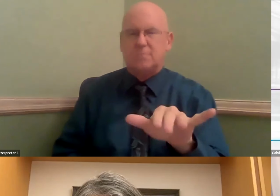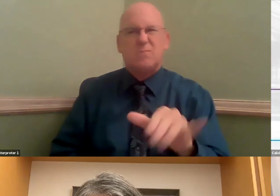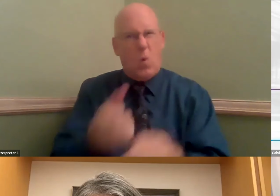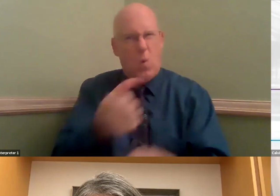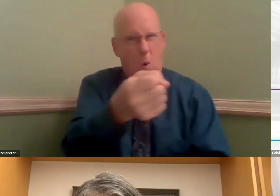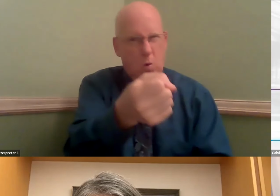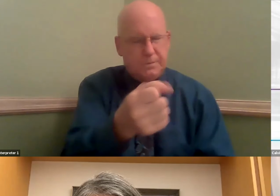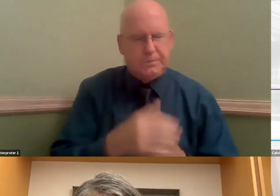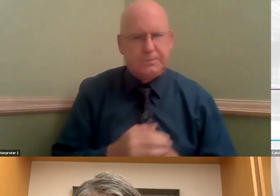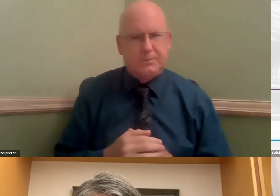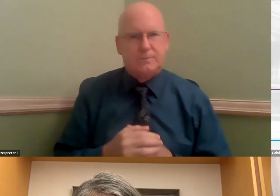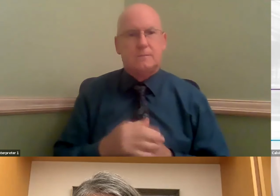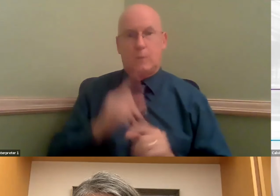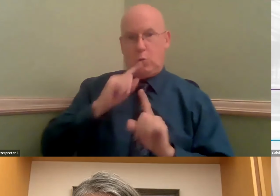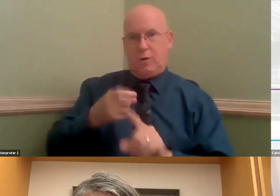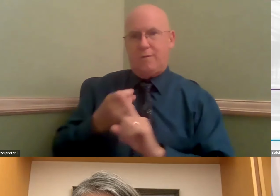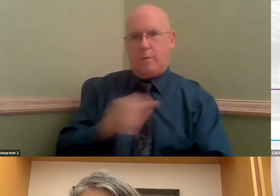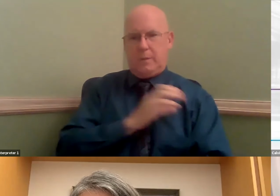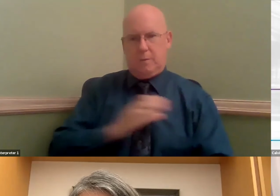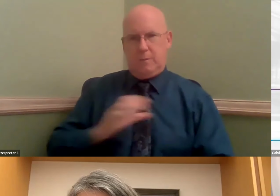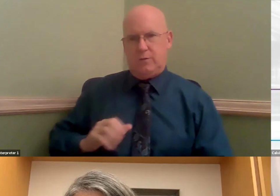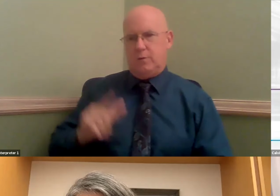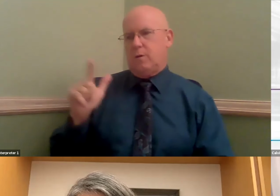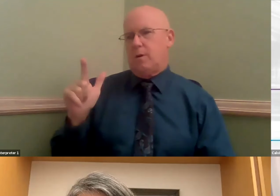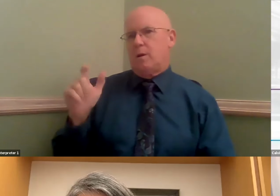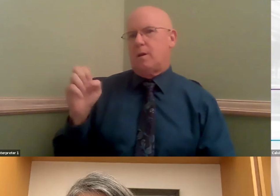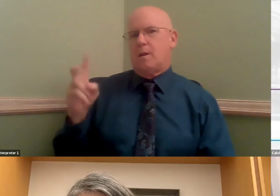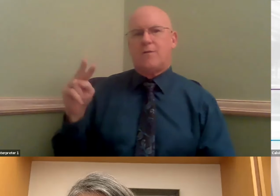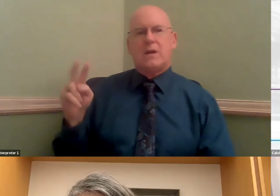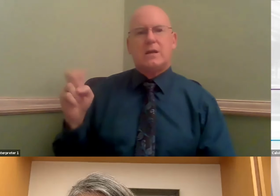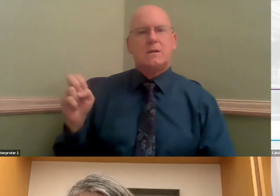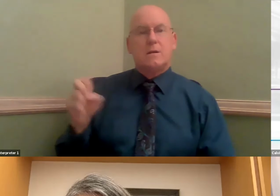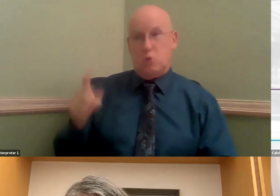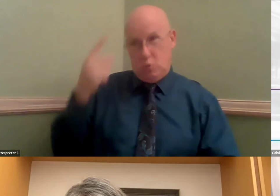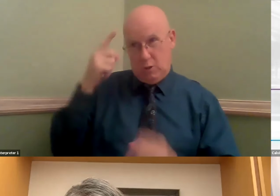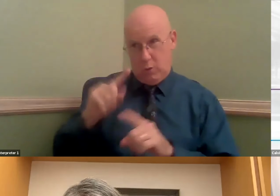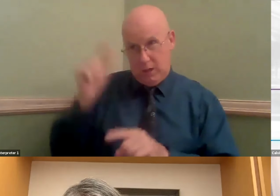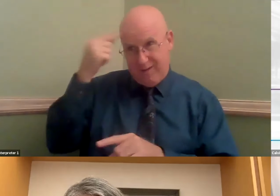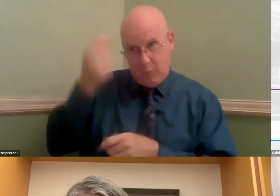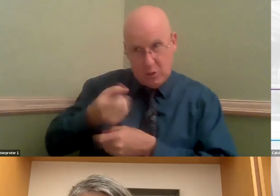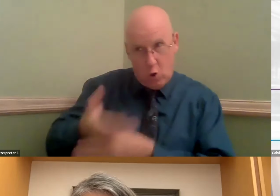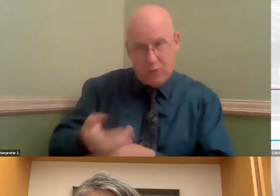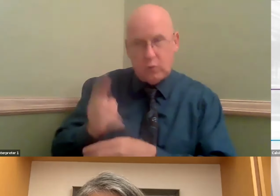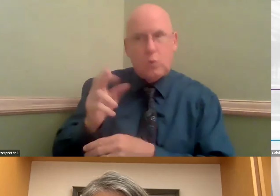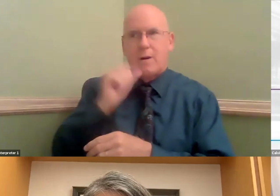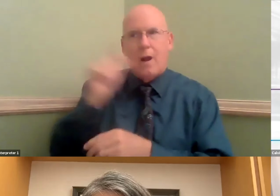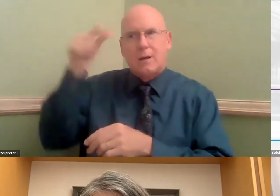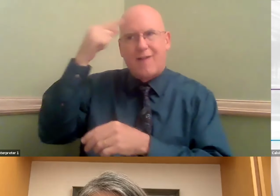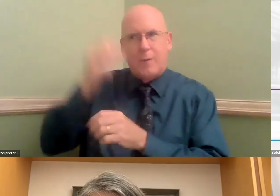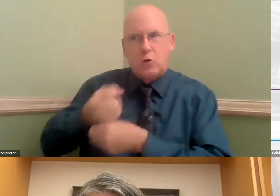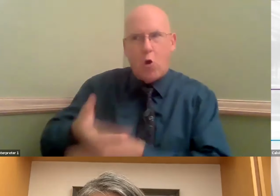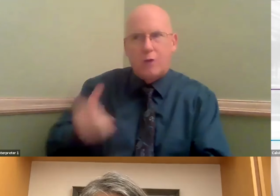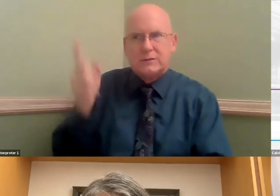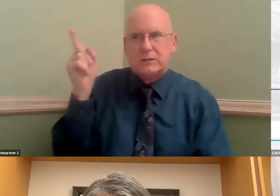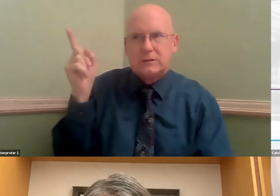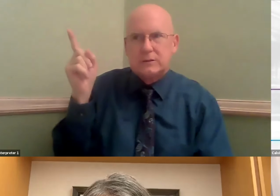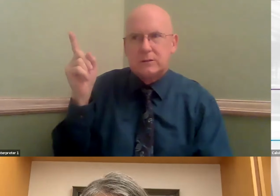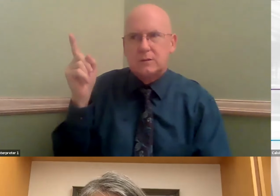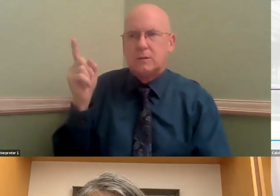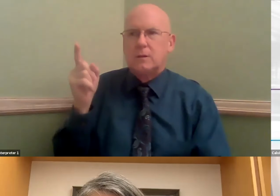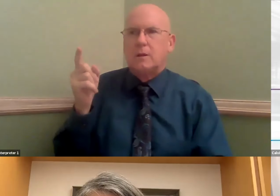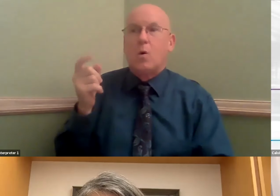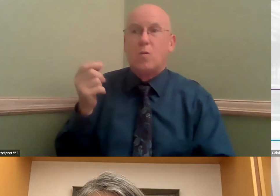there and get a response from Commissioner Levine. Cava, do you agree government-induced or not government-induced and was led by the